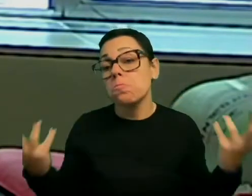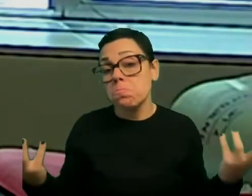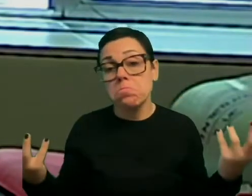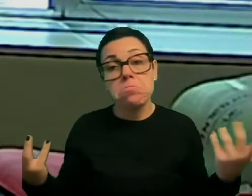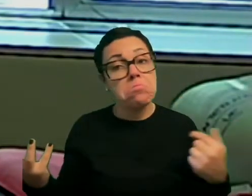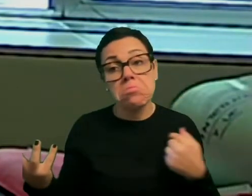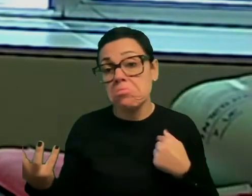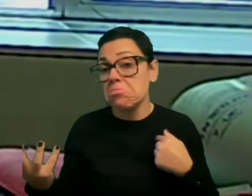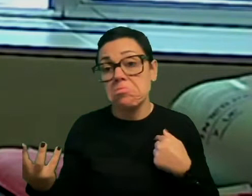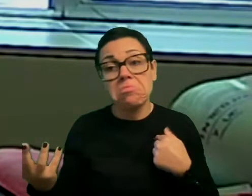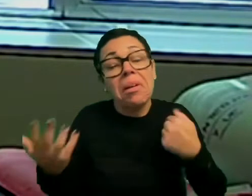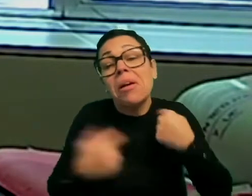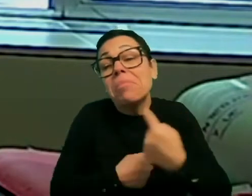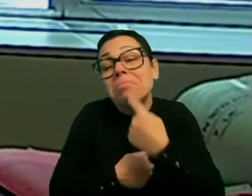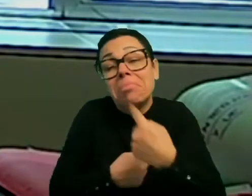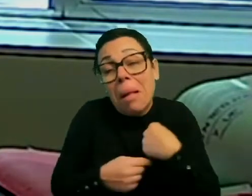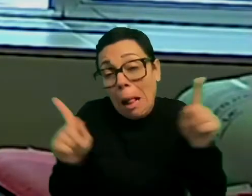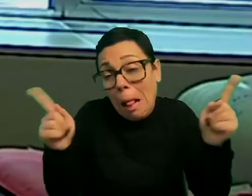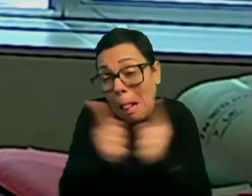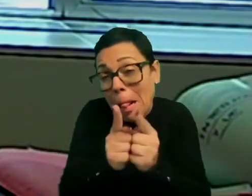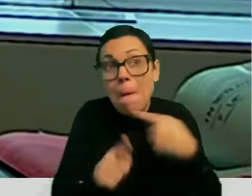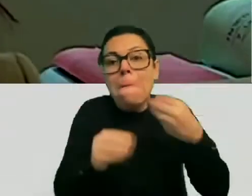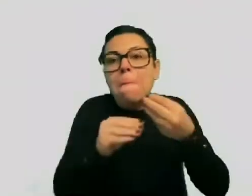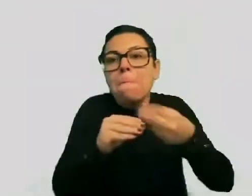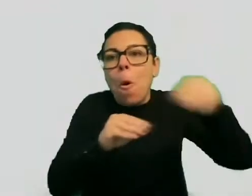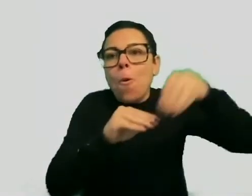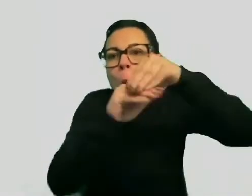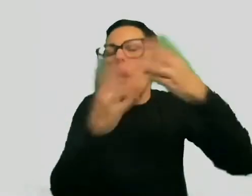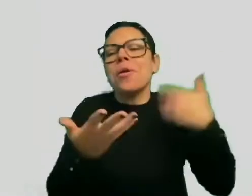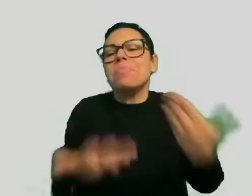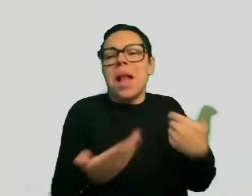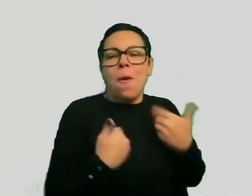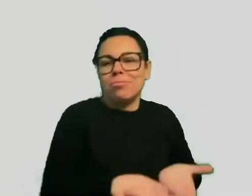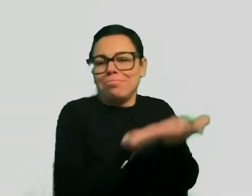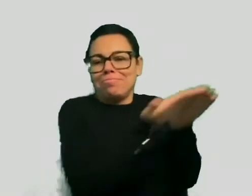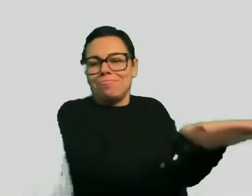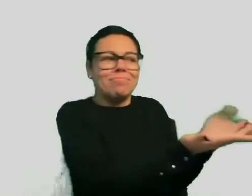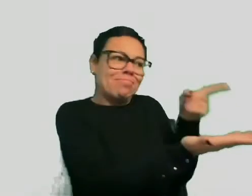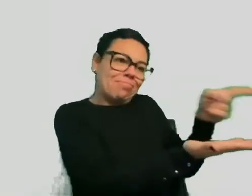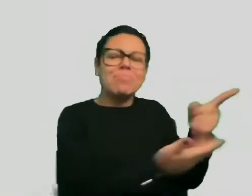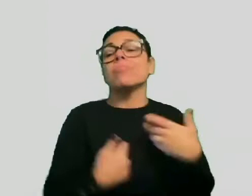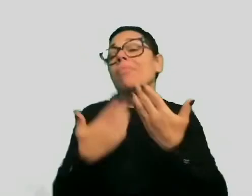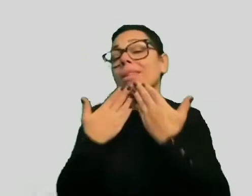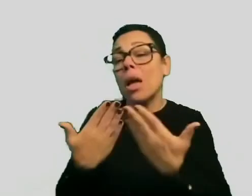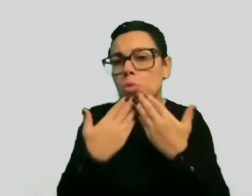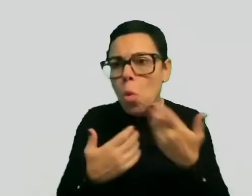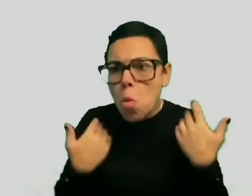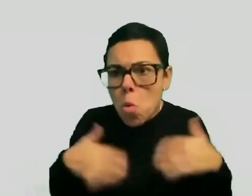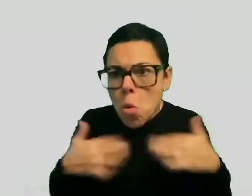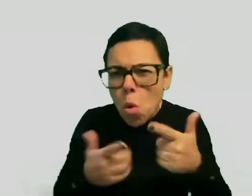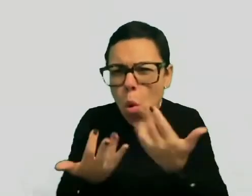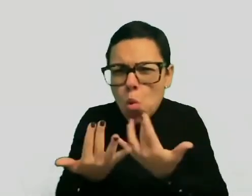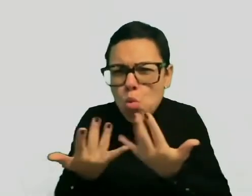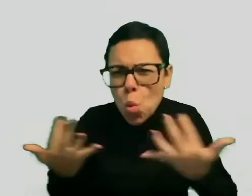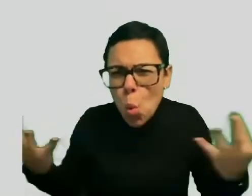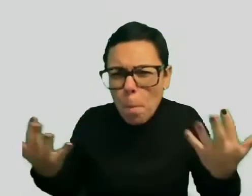summary, and I give back the floor to you. Thank you. Thank you so much, and an impressive number that you're sharing.